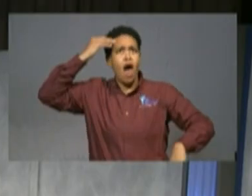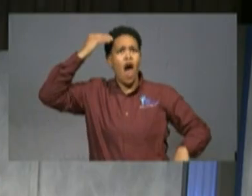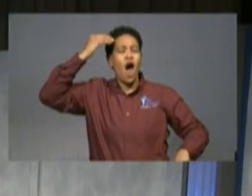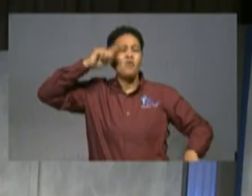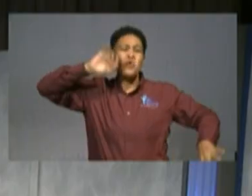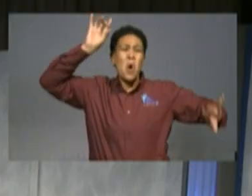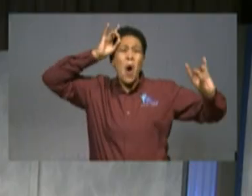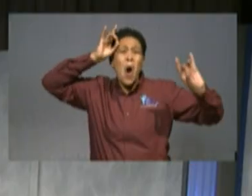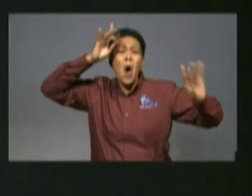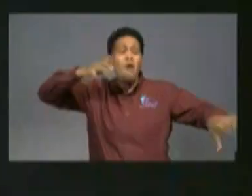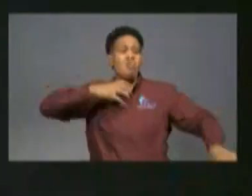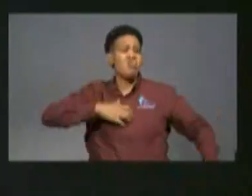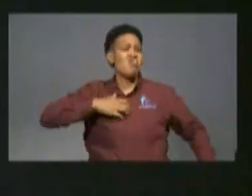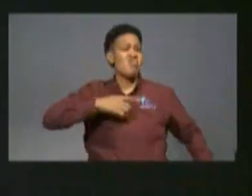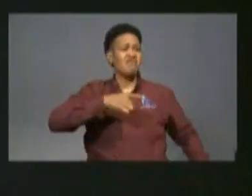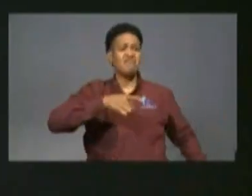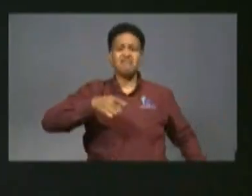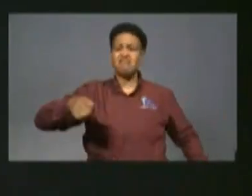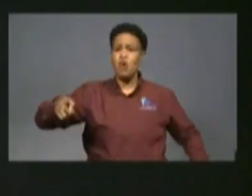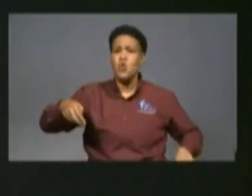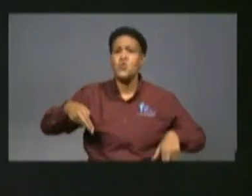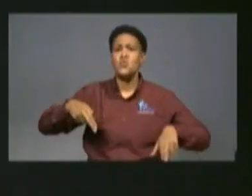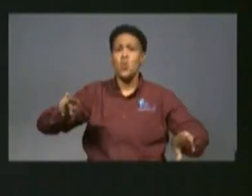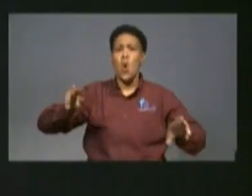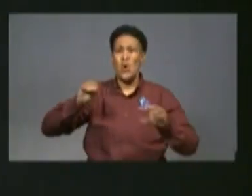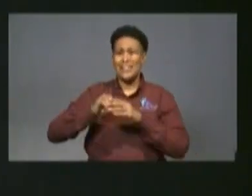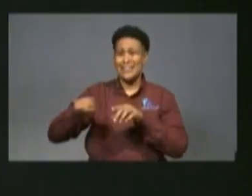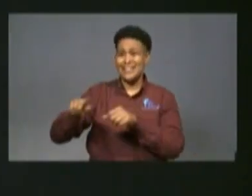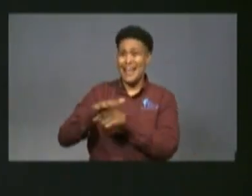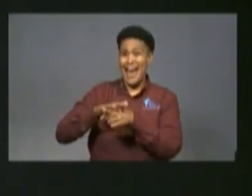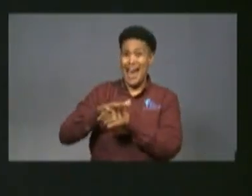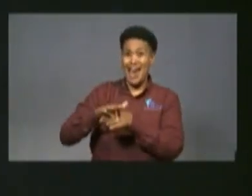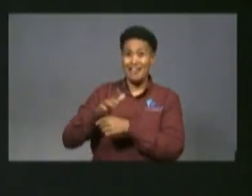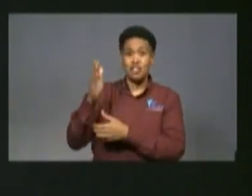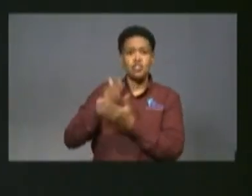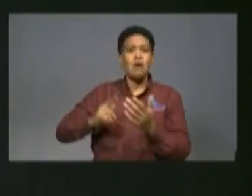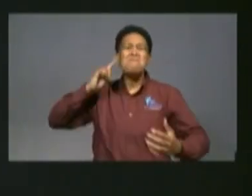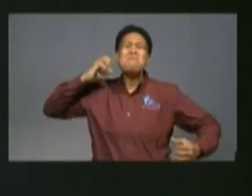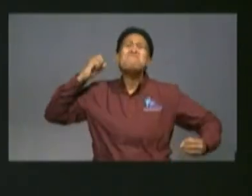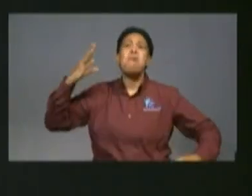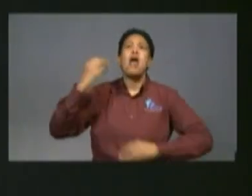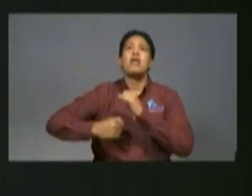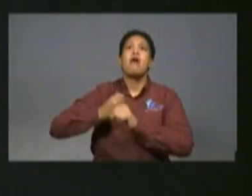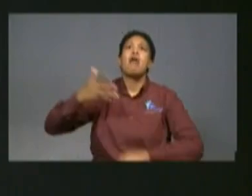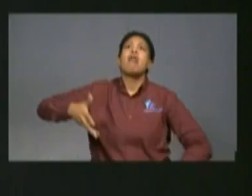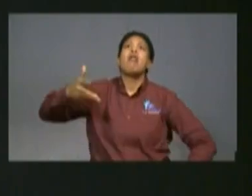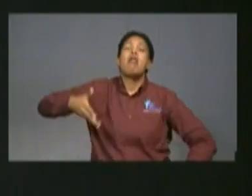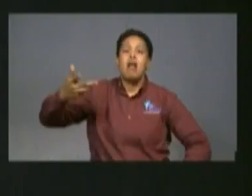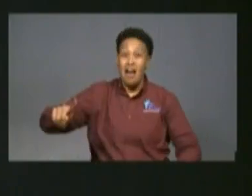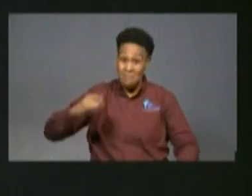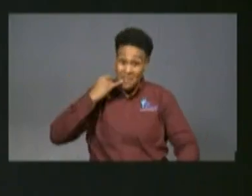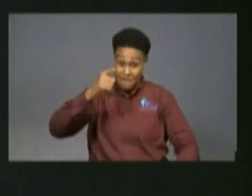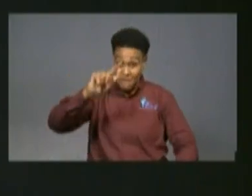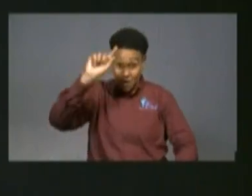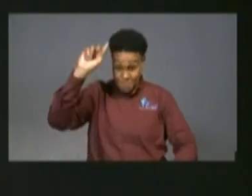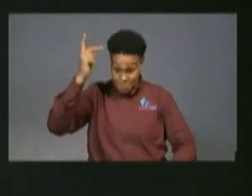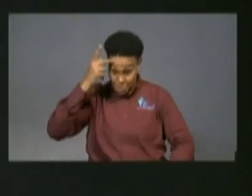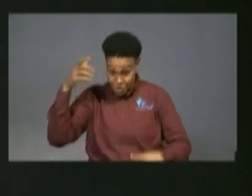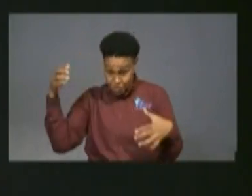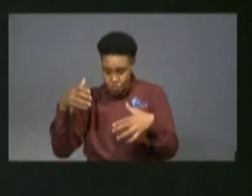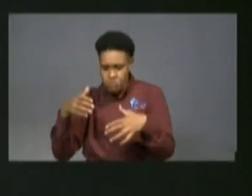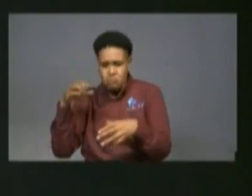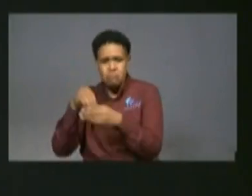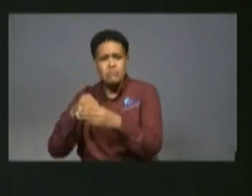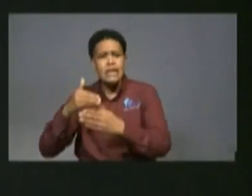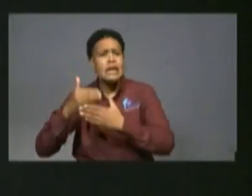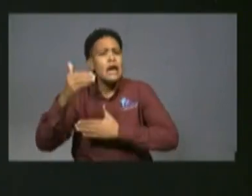deplorable state of the roads in these rural areas, some in that condition for decades. If your party forms the next government,